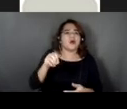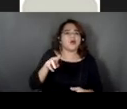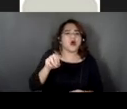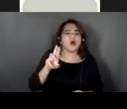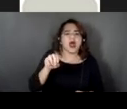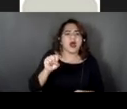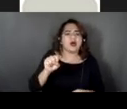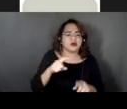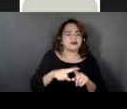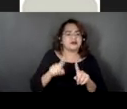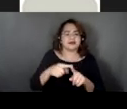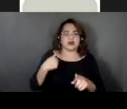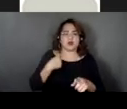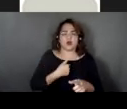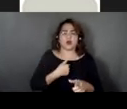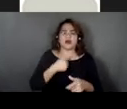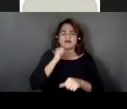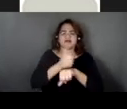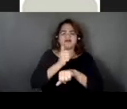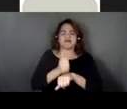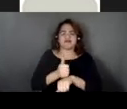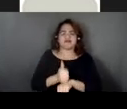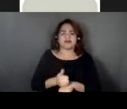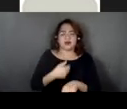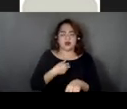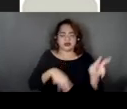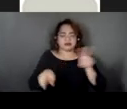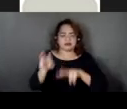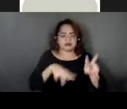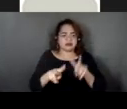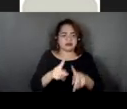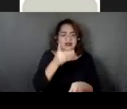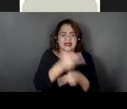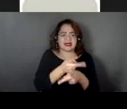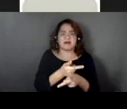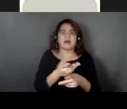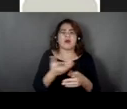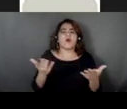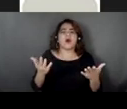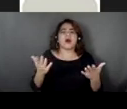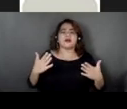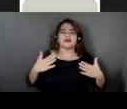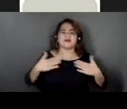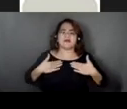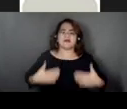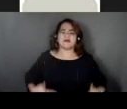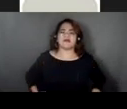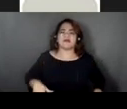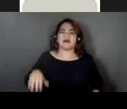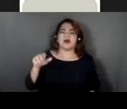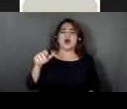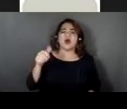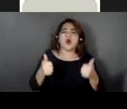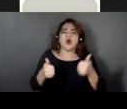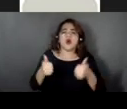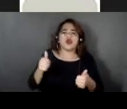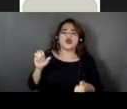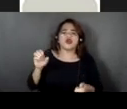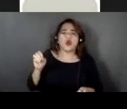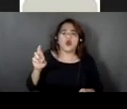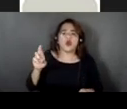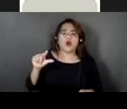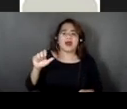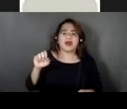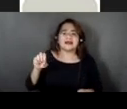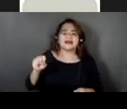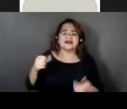providers complete, and this is in order for us to really keep track of anatomically, what organs does this individual have now so that